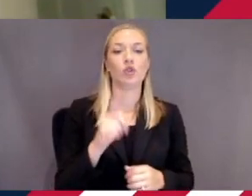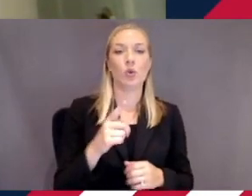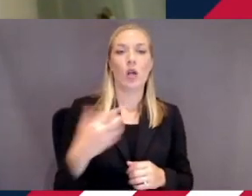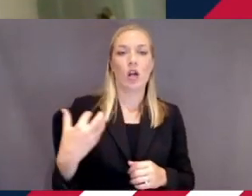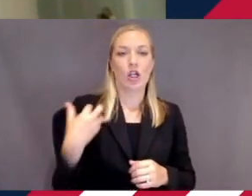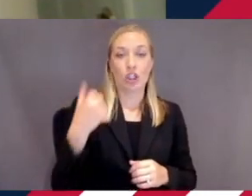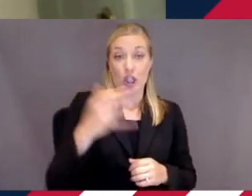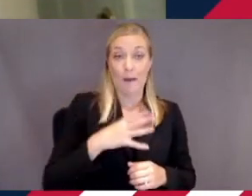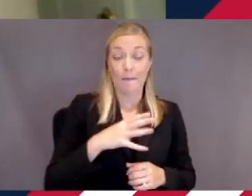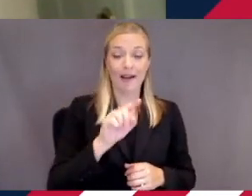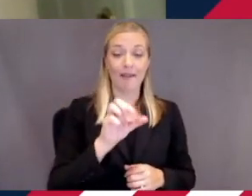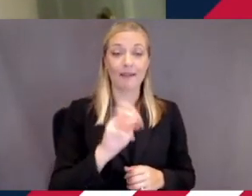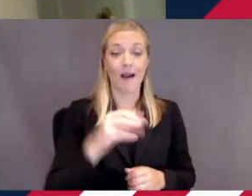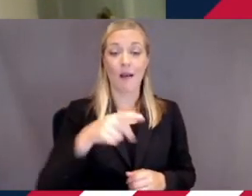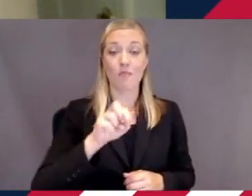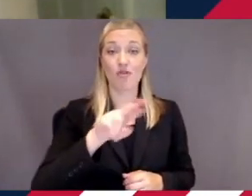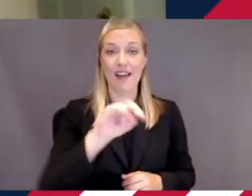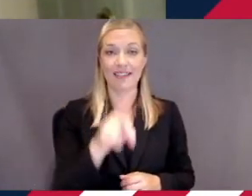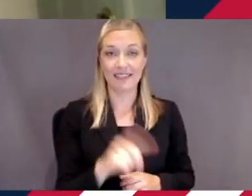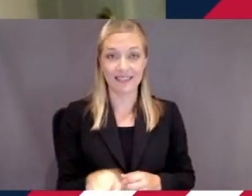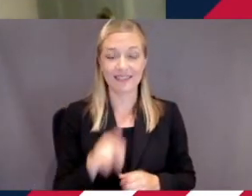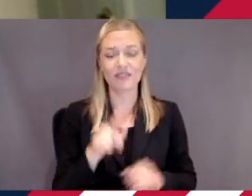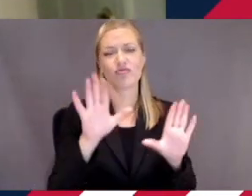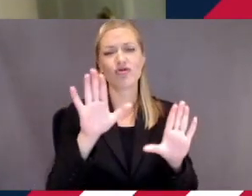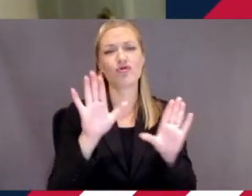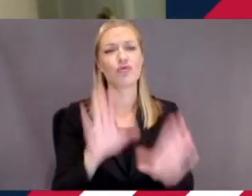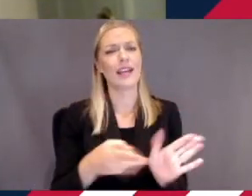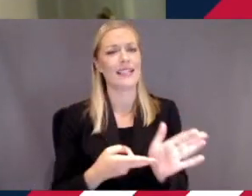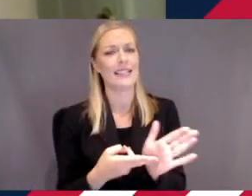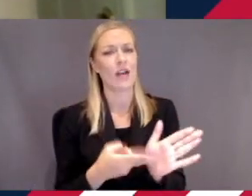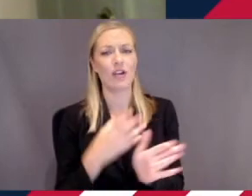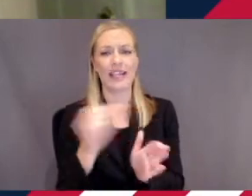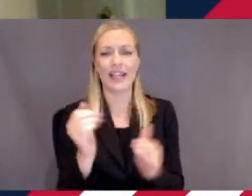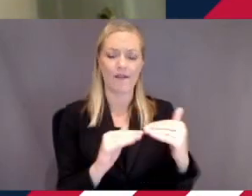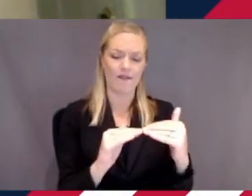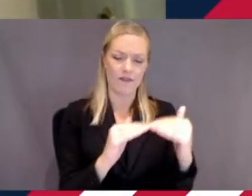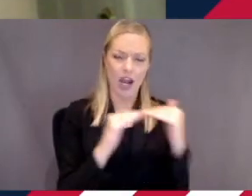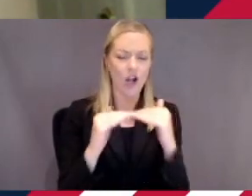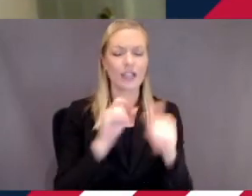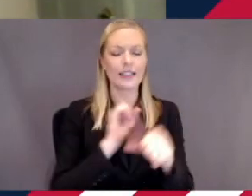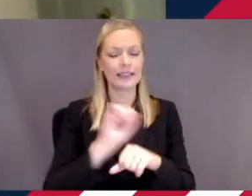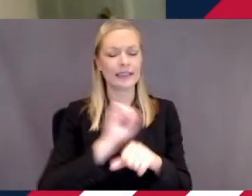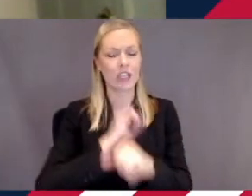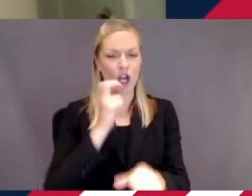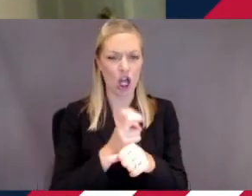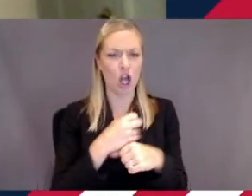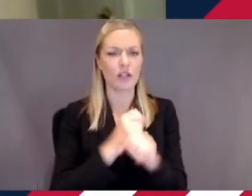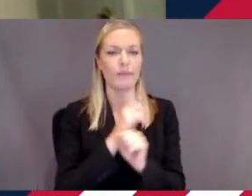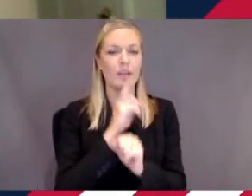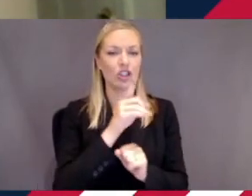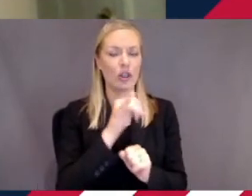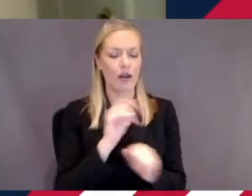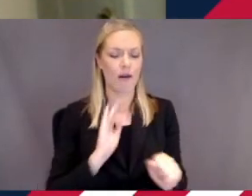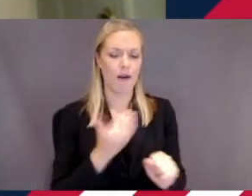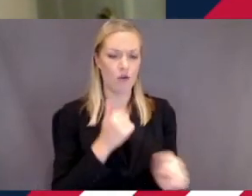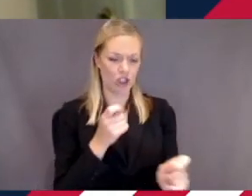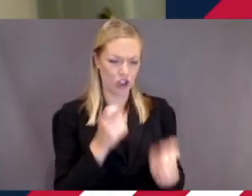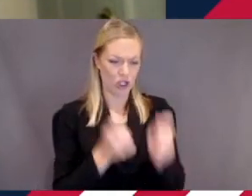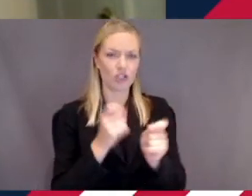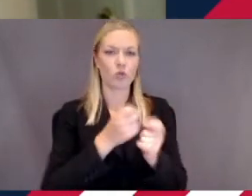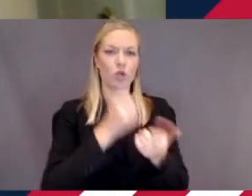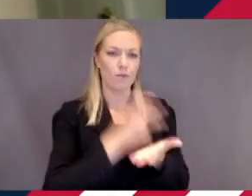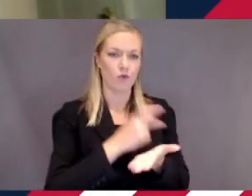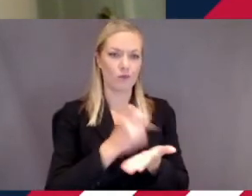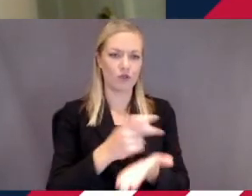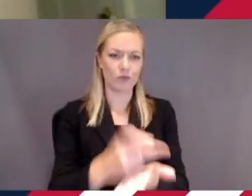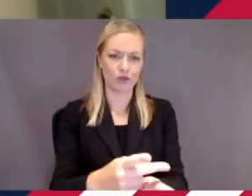great integrity and fairness worked so hard to see these changes were approved through the DNC. You know, this coming together